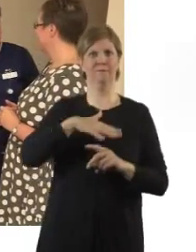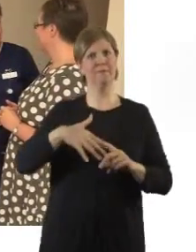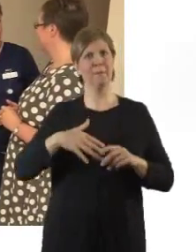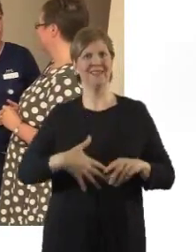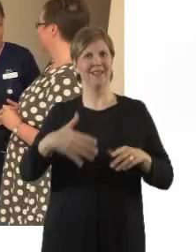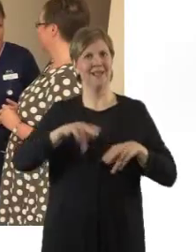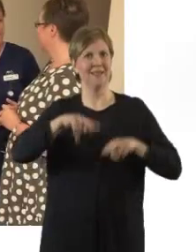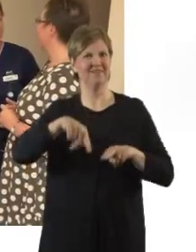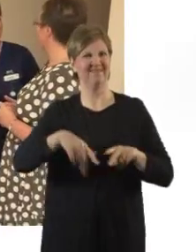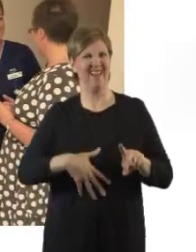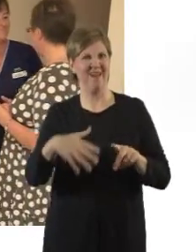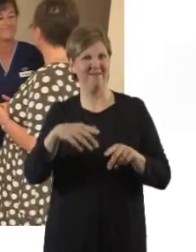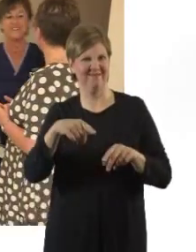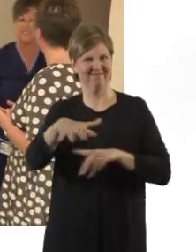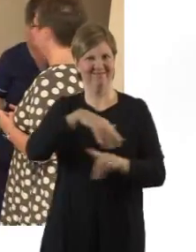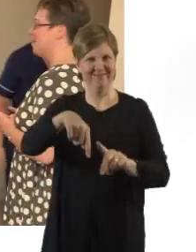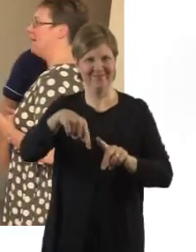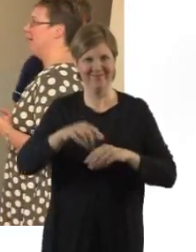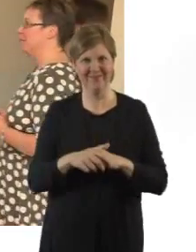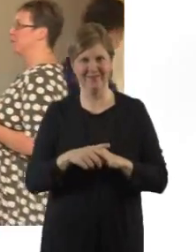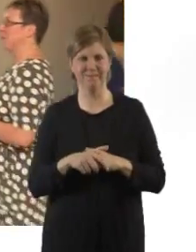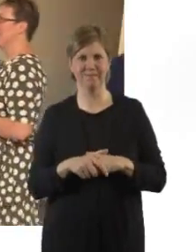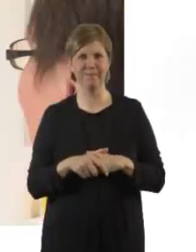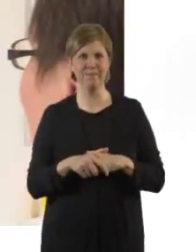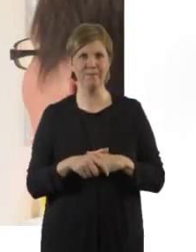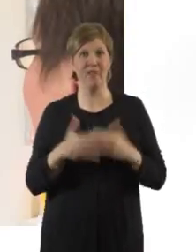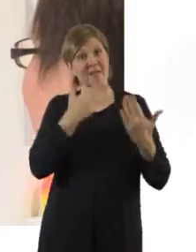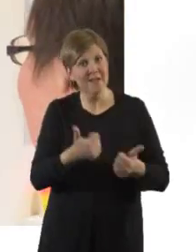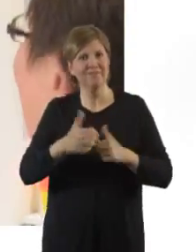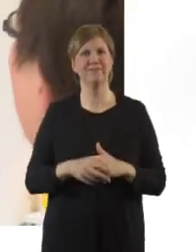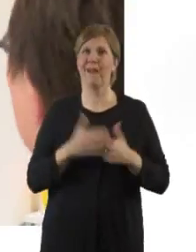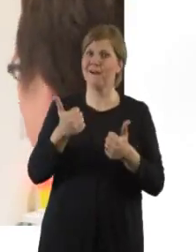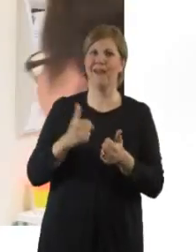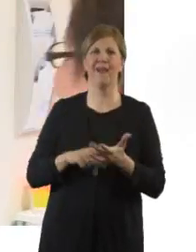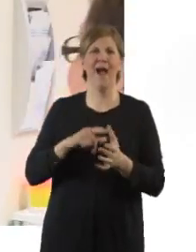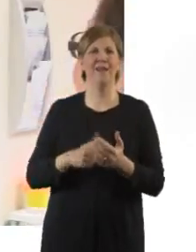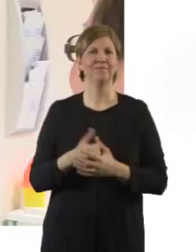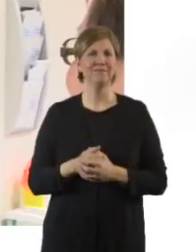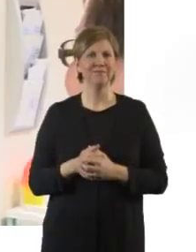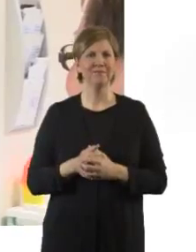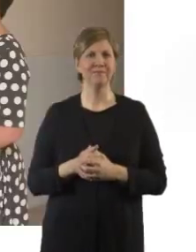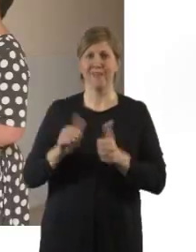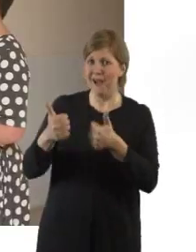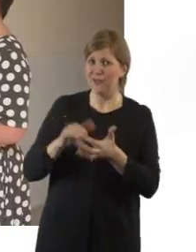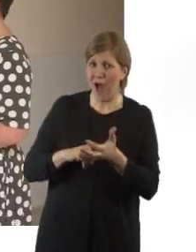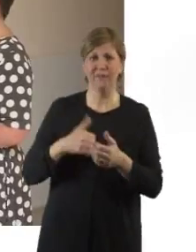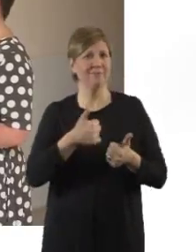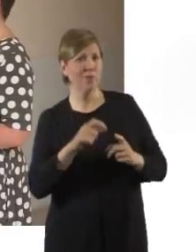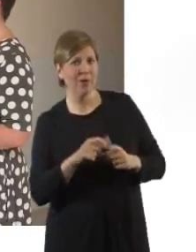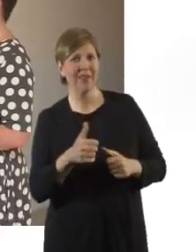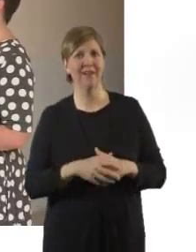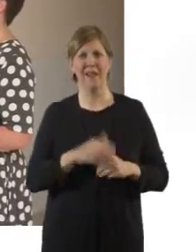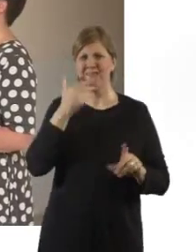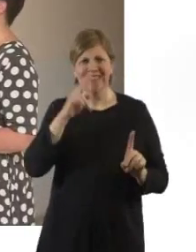to continue the tour for you now. Thank you very much, Liane. That's been helpful. Hello Sharon. Hi Dorothy. It's lovely to see you. Sharon, I'm just going